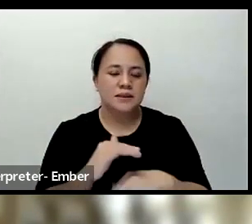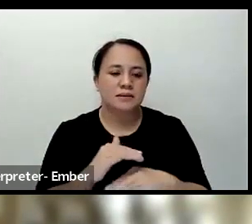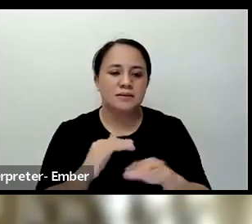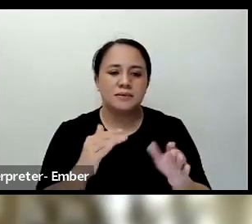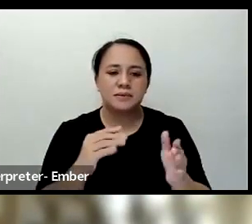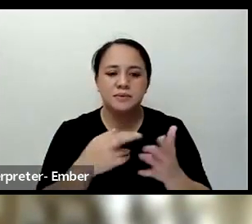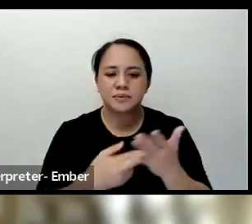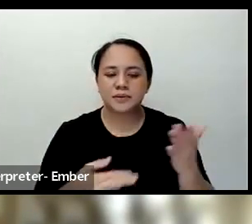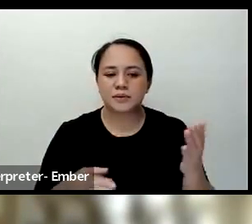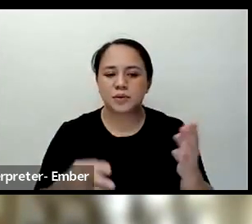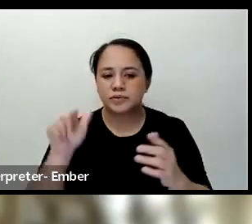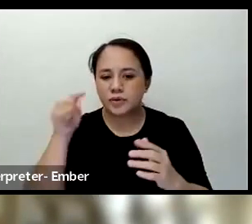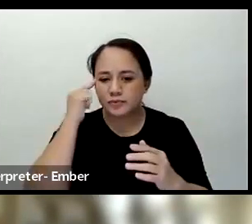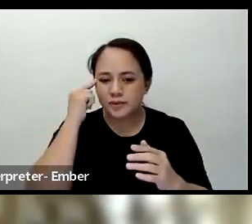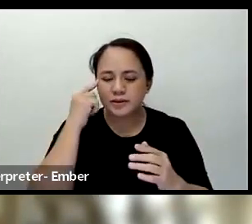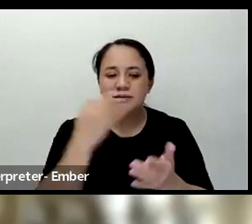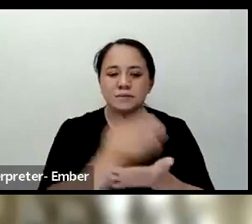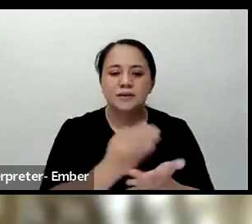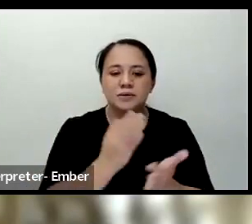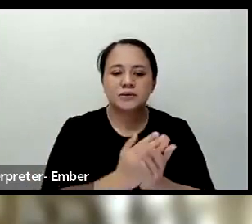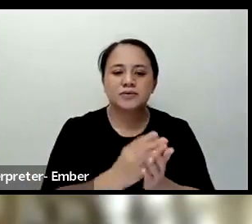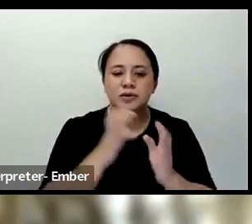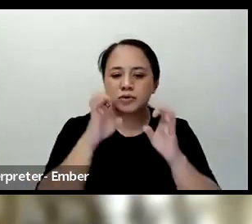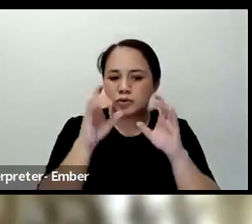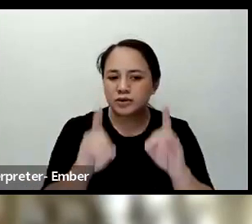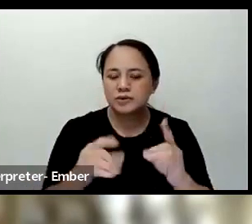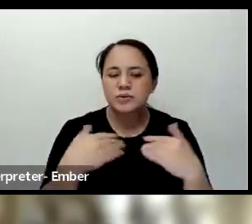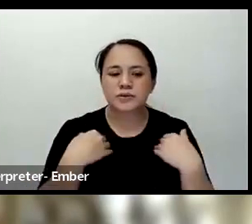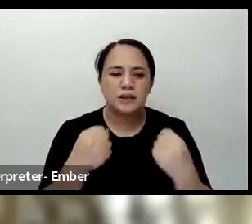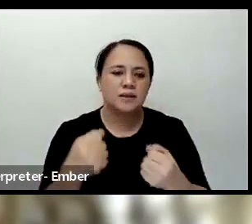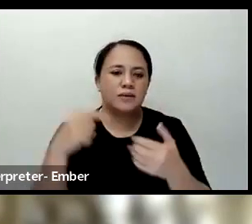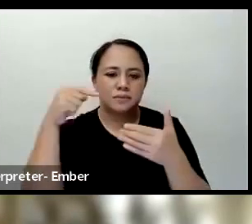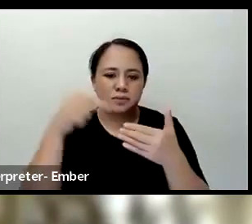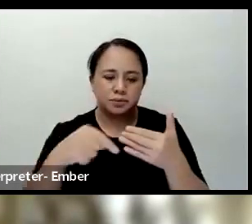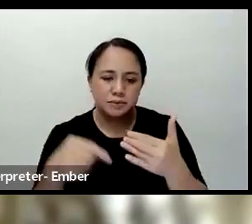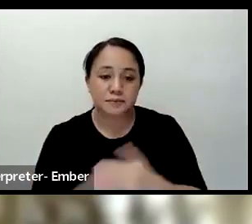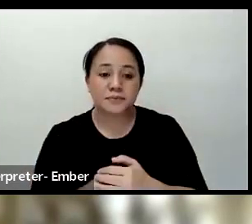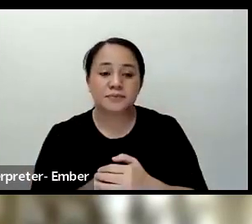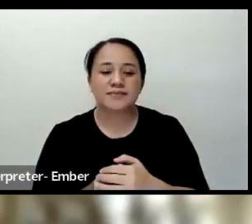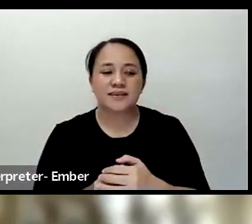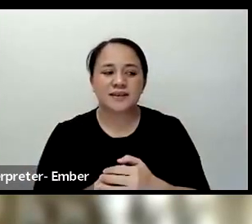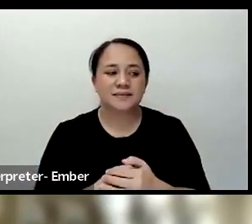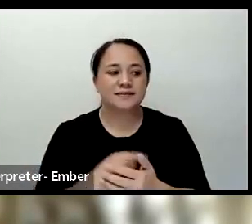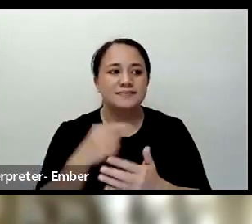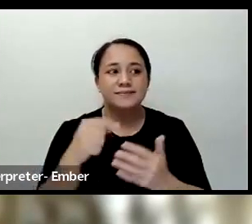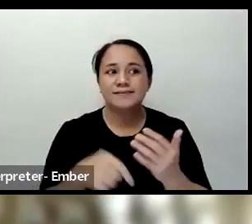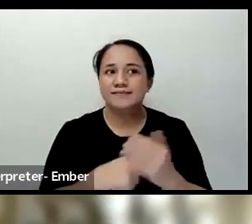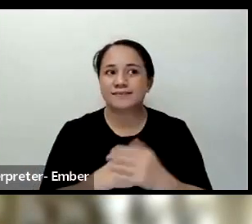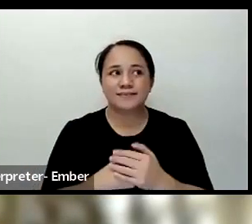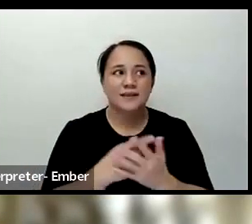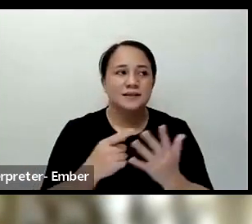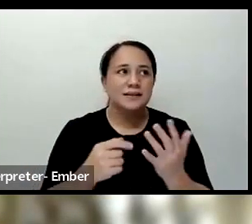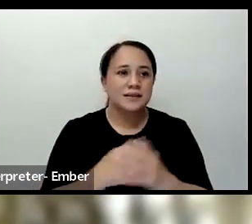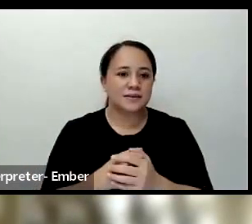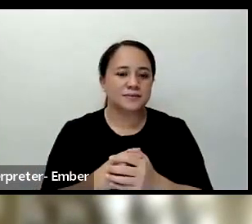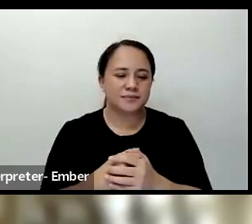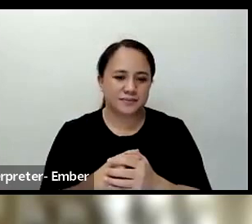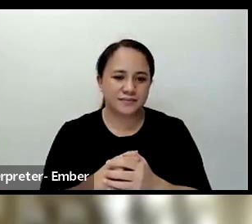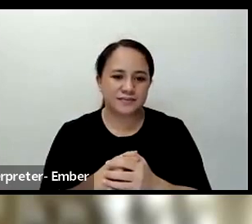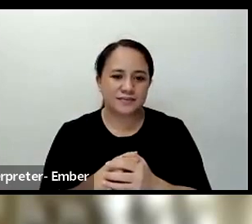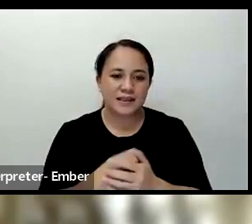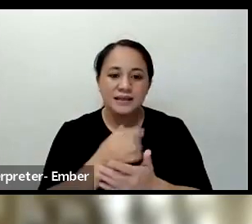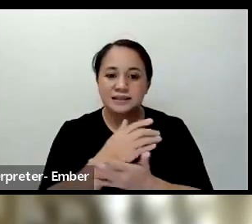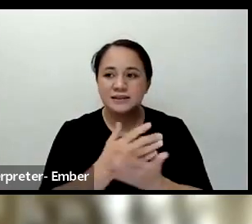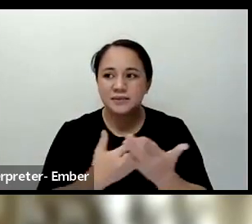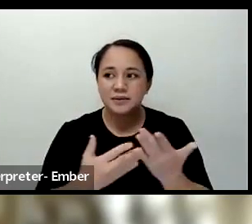our government, the budgets for education, for health, etc. So this will be